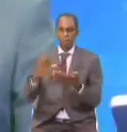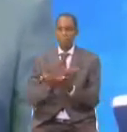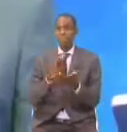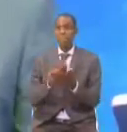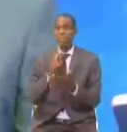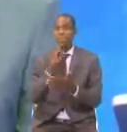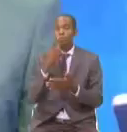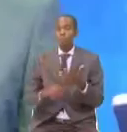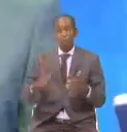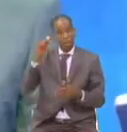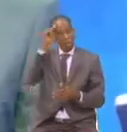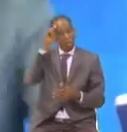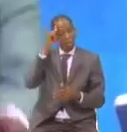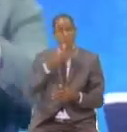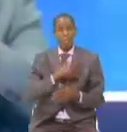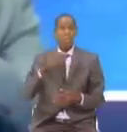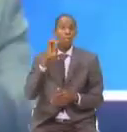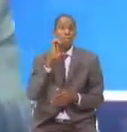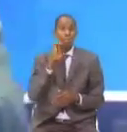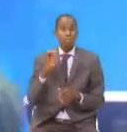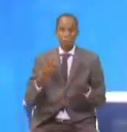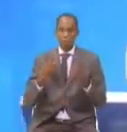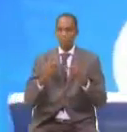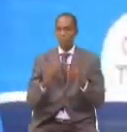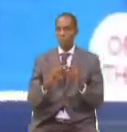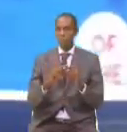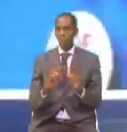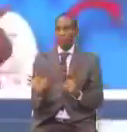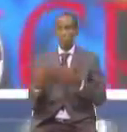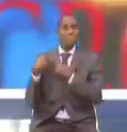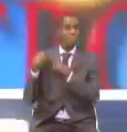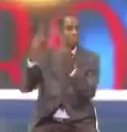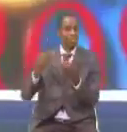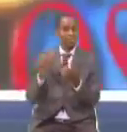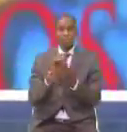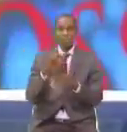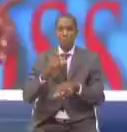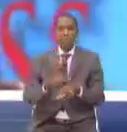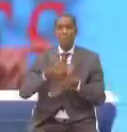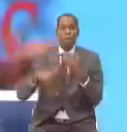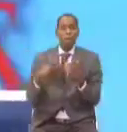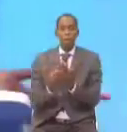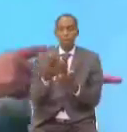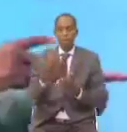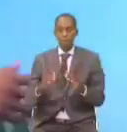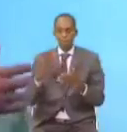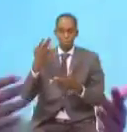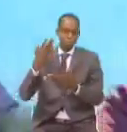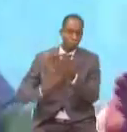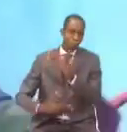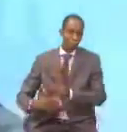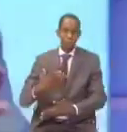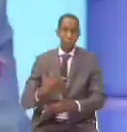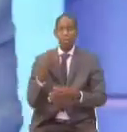Eve tried to do. And since that time, all the descendants of Adam and Eve, they have